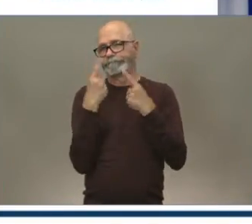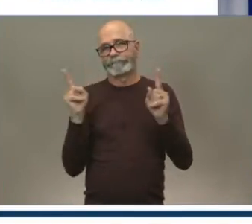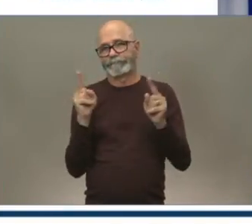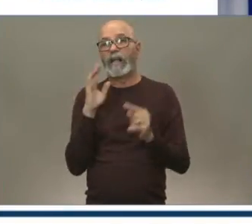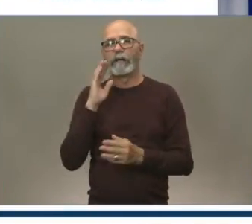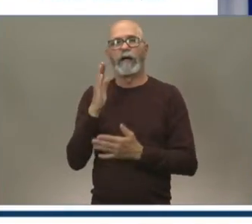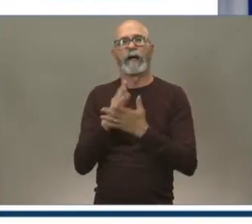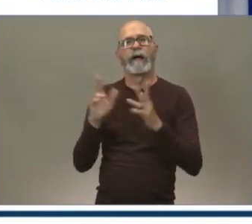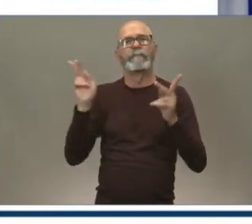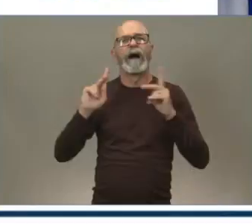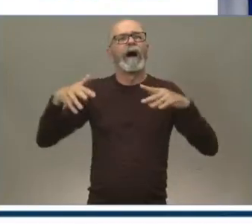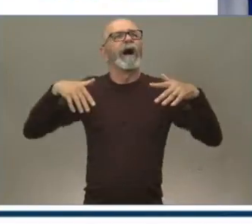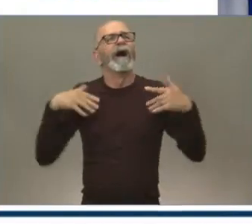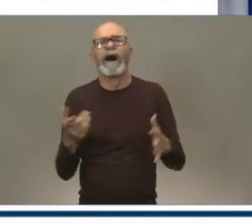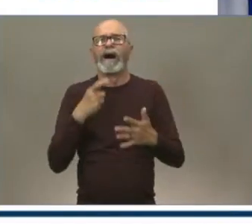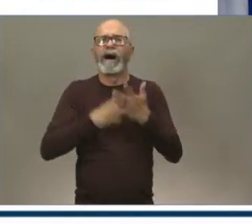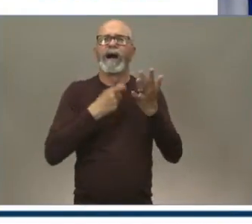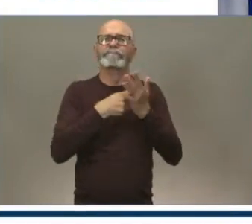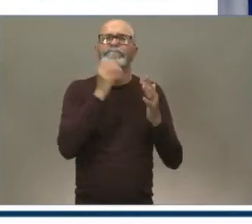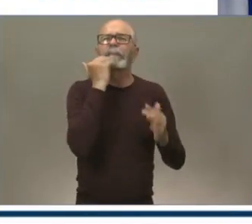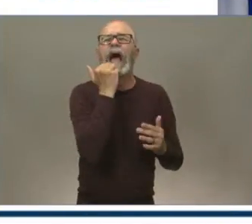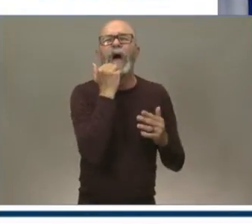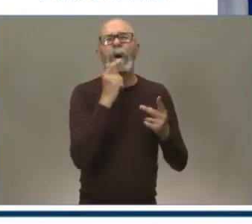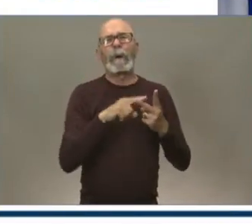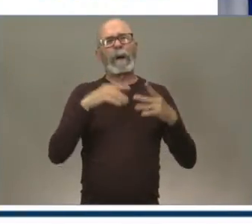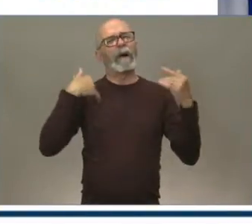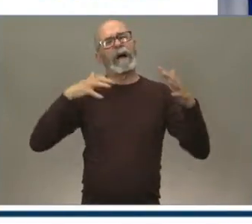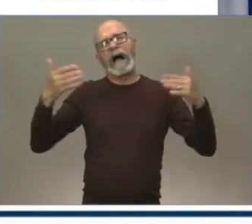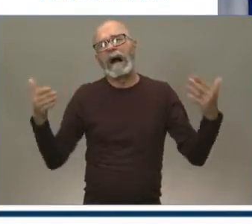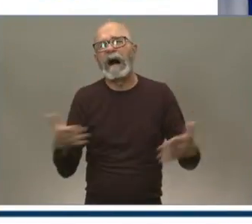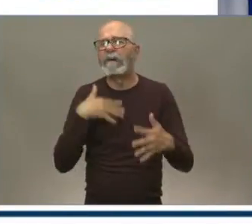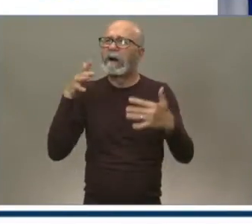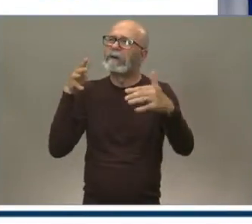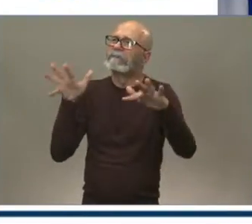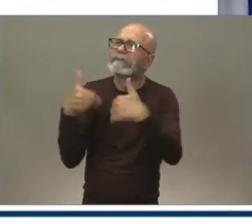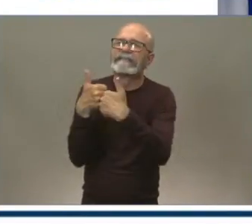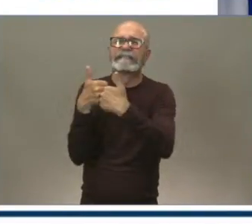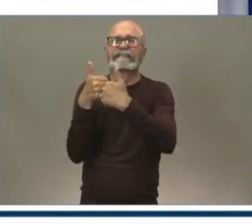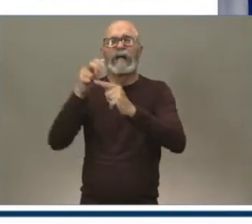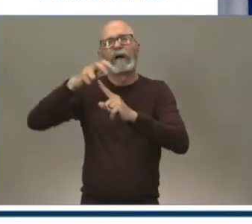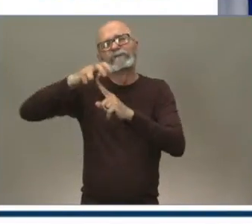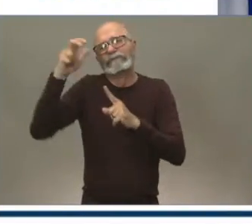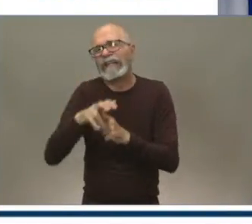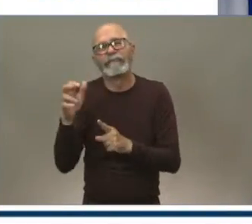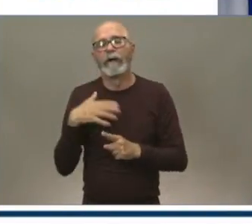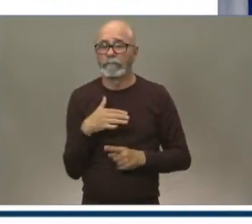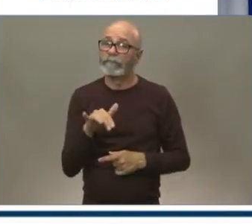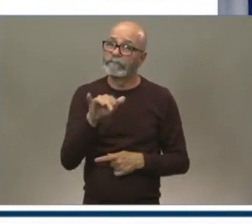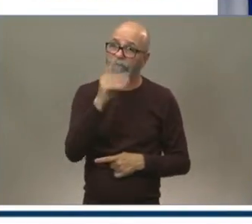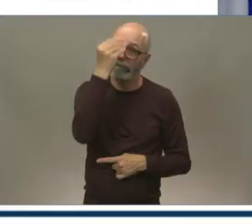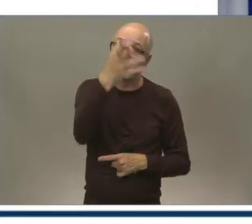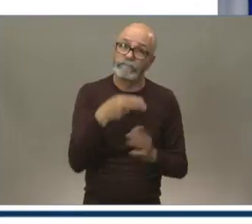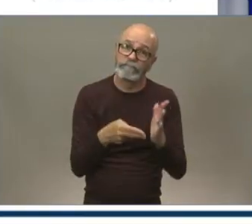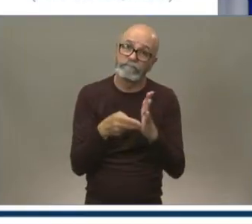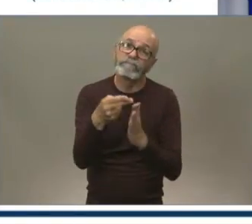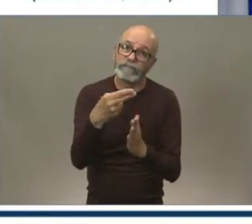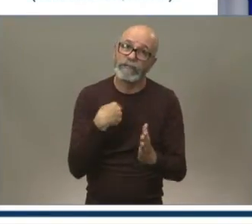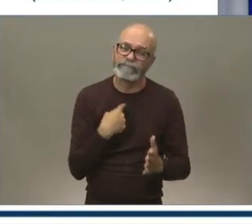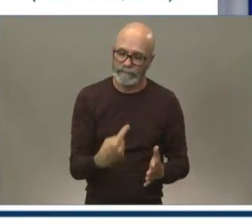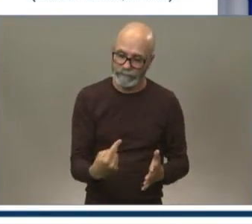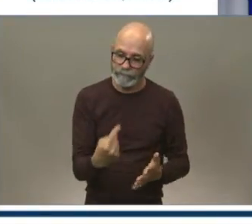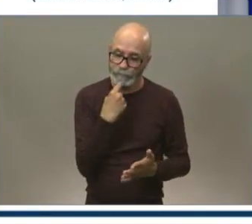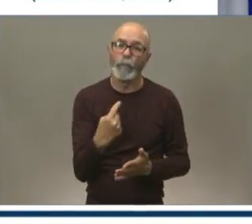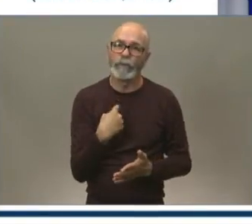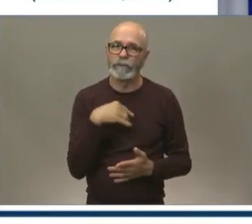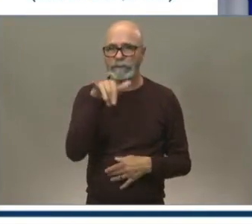world-class athletes compete here against people from all over the world. I am too disappointed. I hope that can happen another time when we